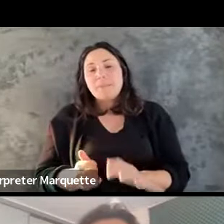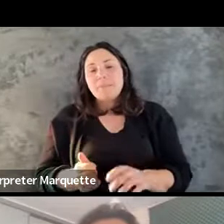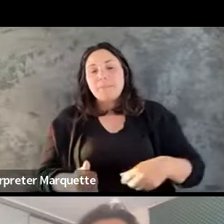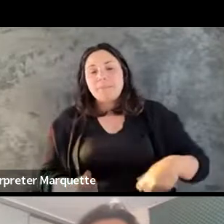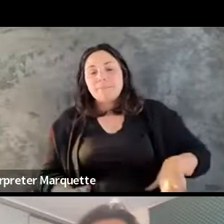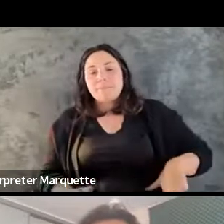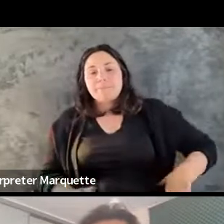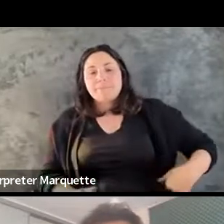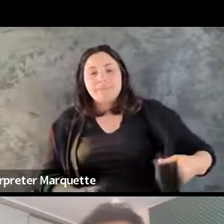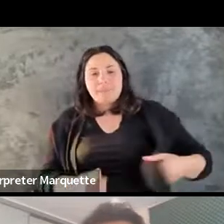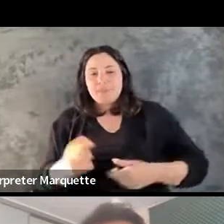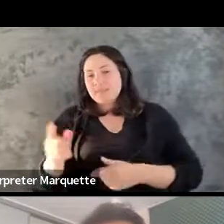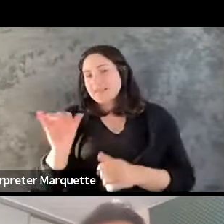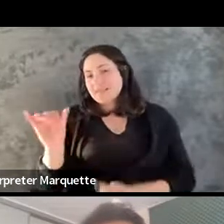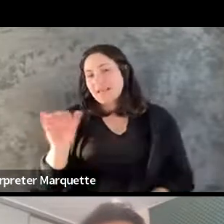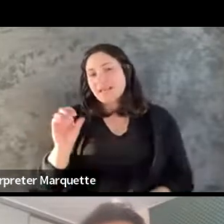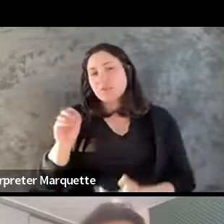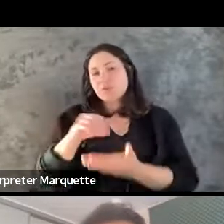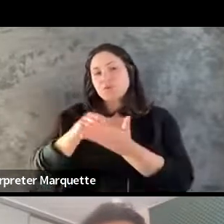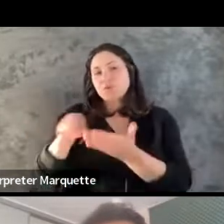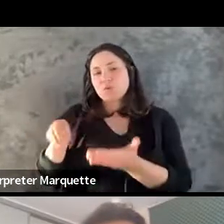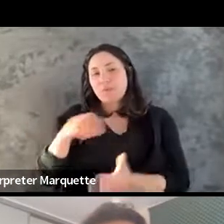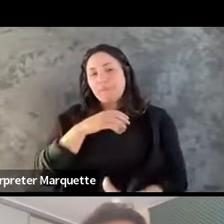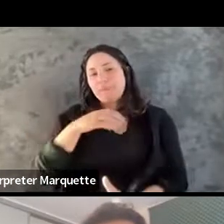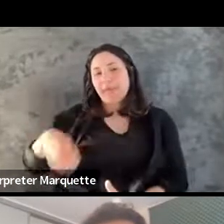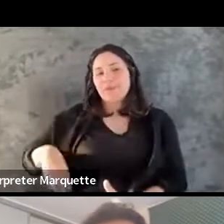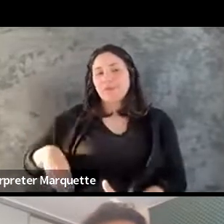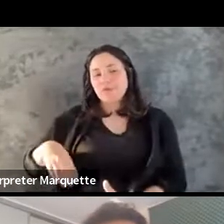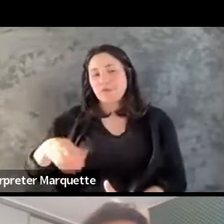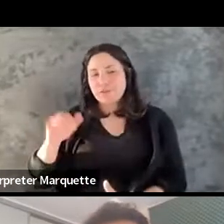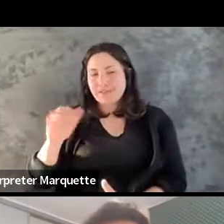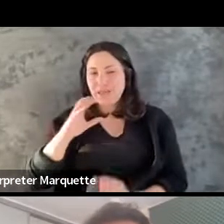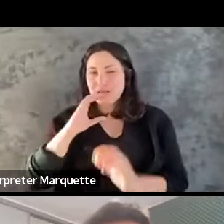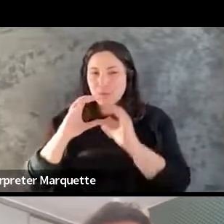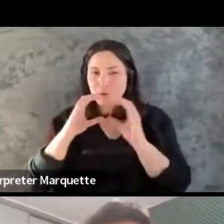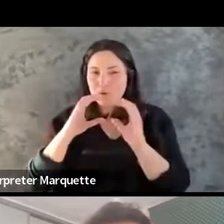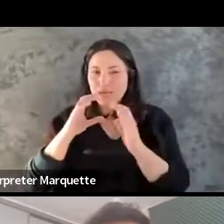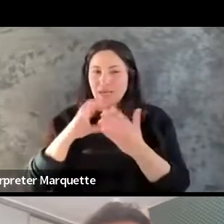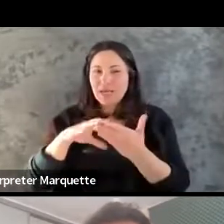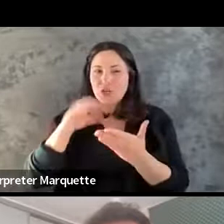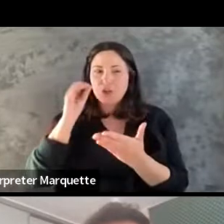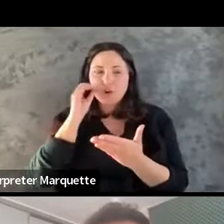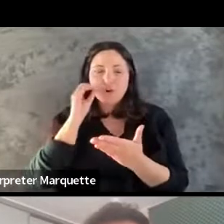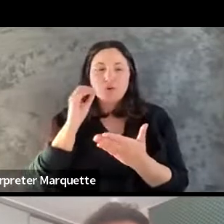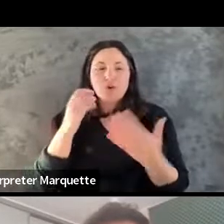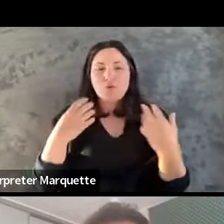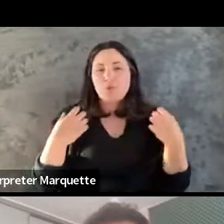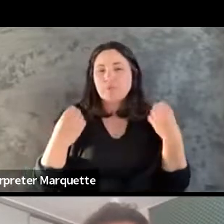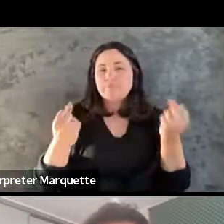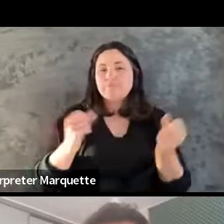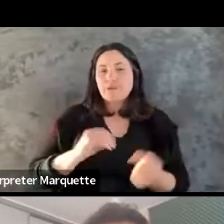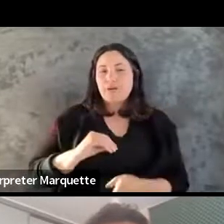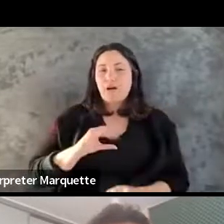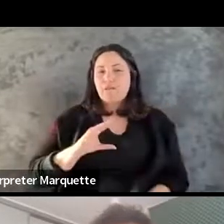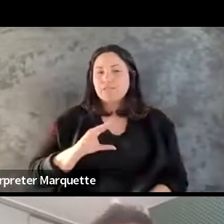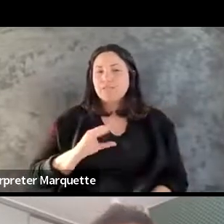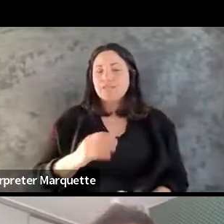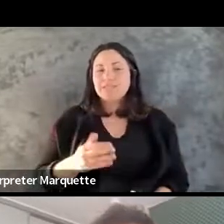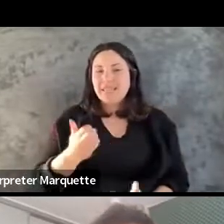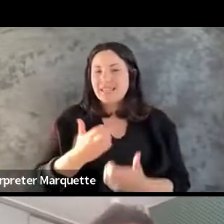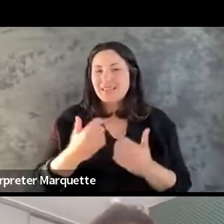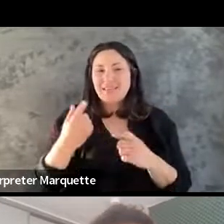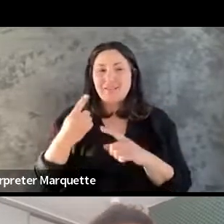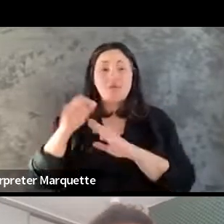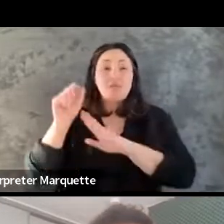student ambassadors, like those type of like communicating and that sort of thing, and anything that might be available from the